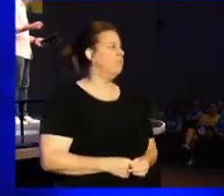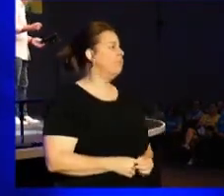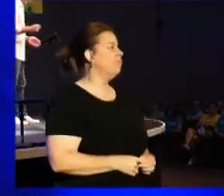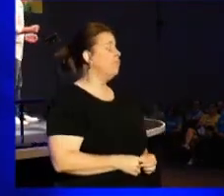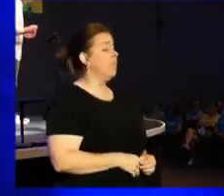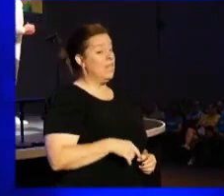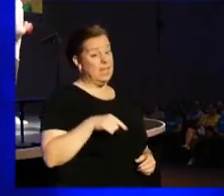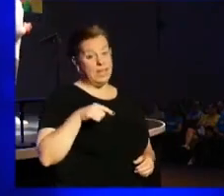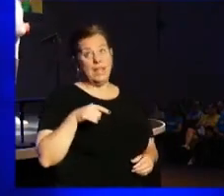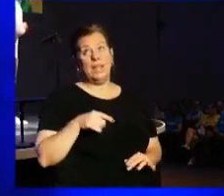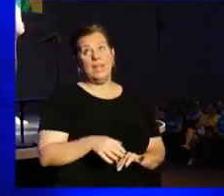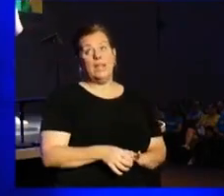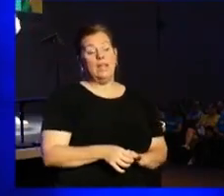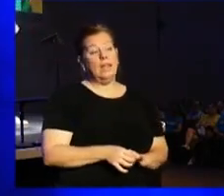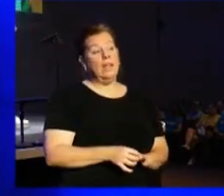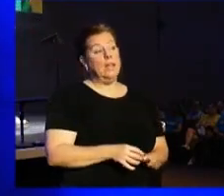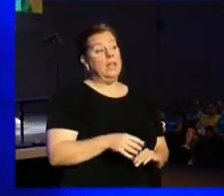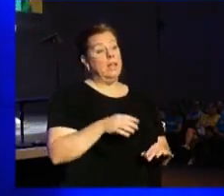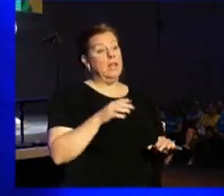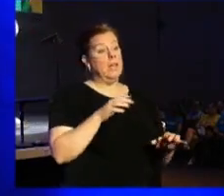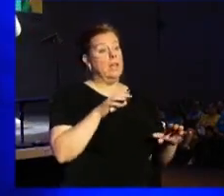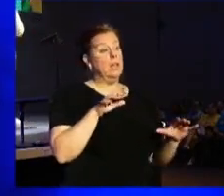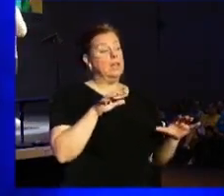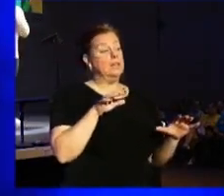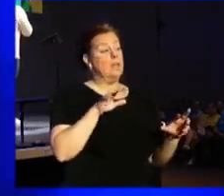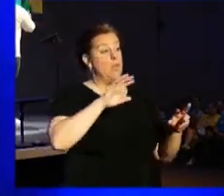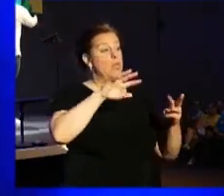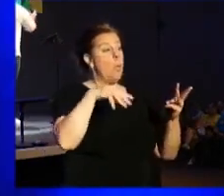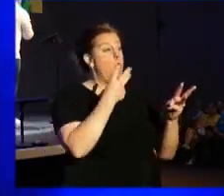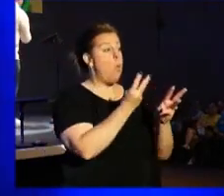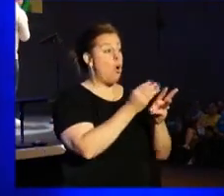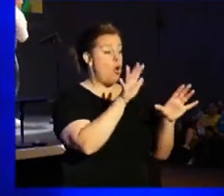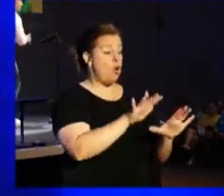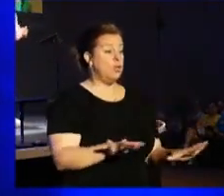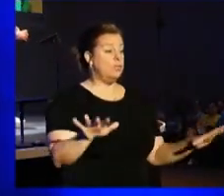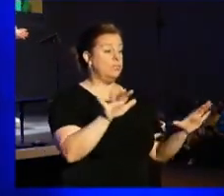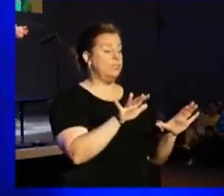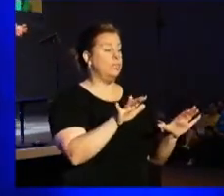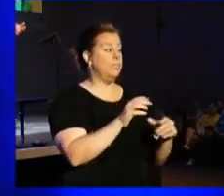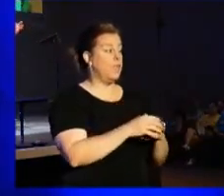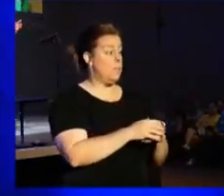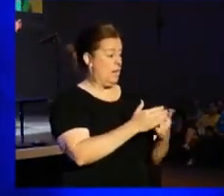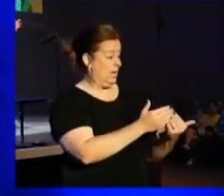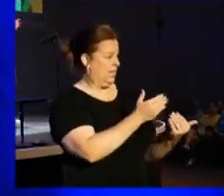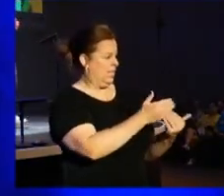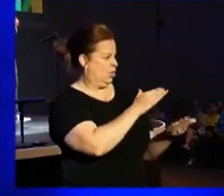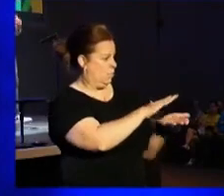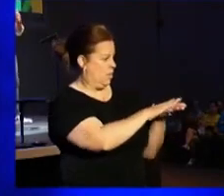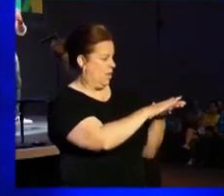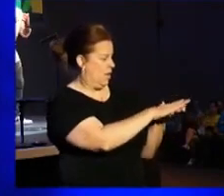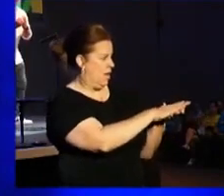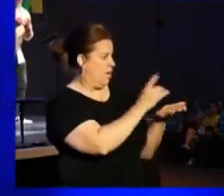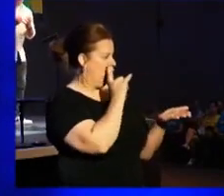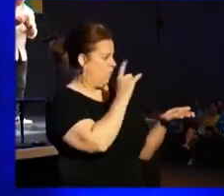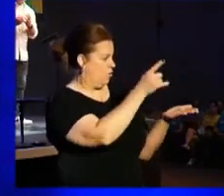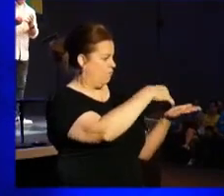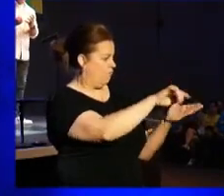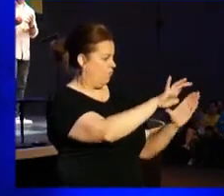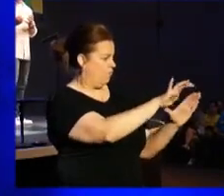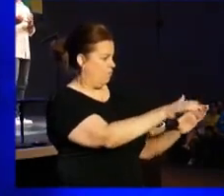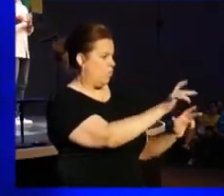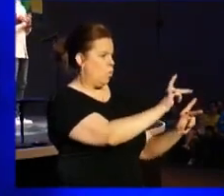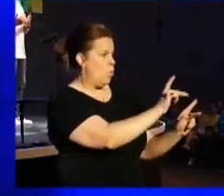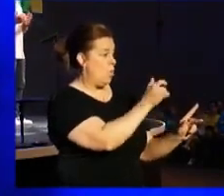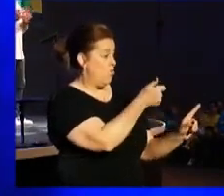it? In this world, people are kind to kind people, and then when it starts to get